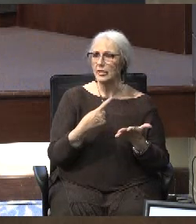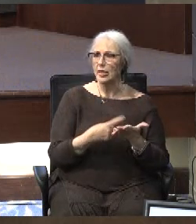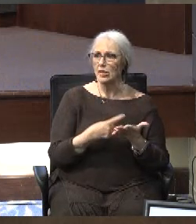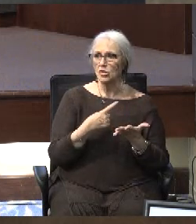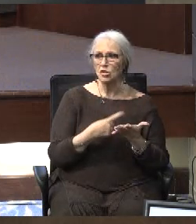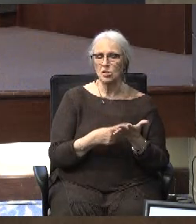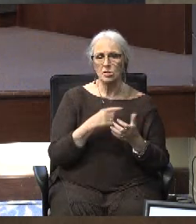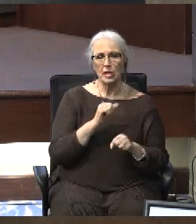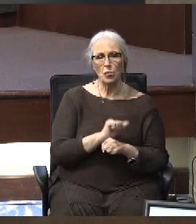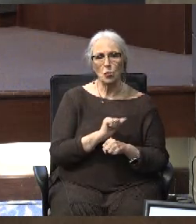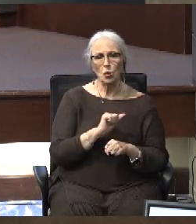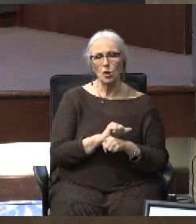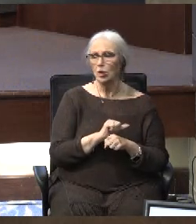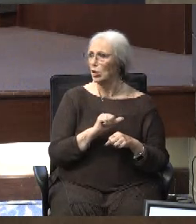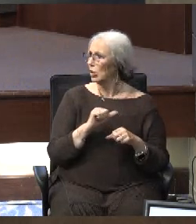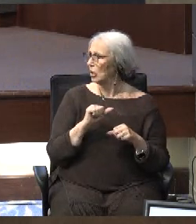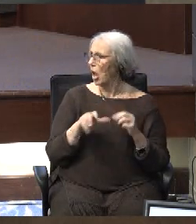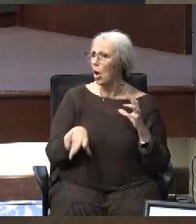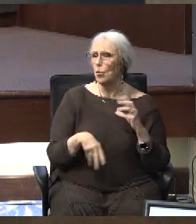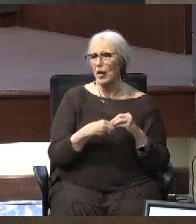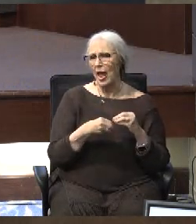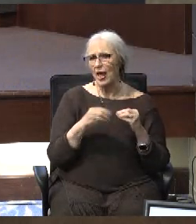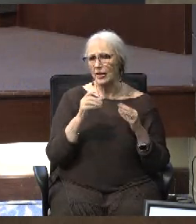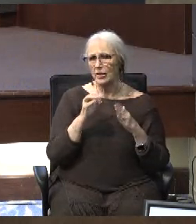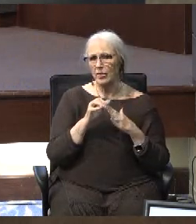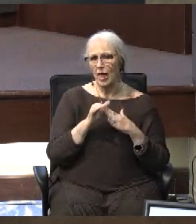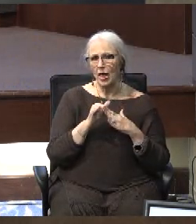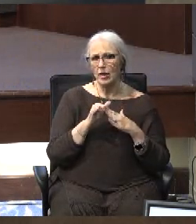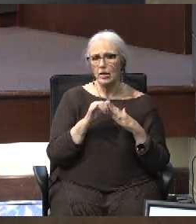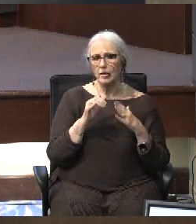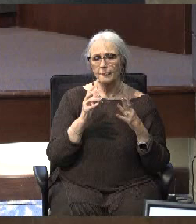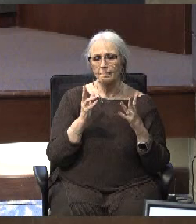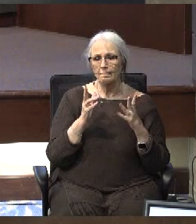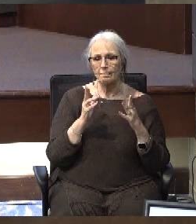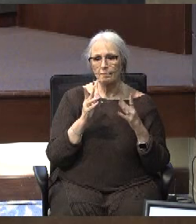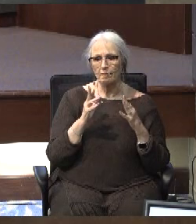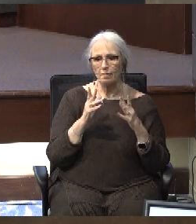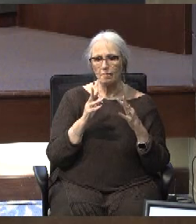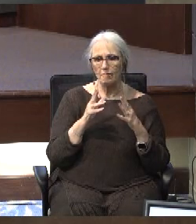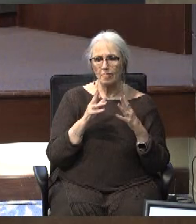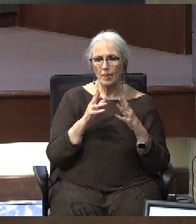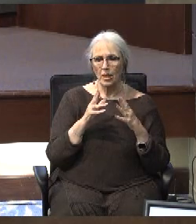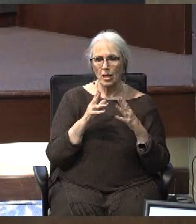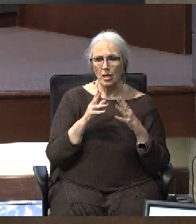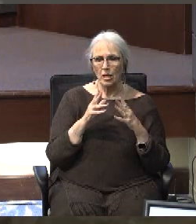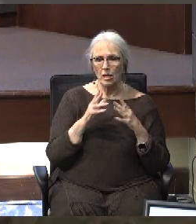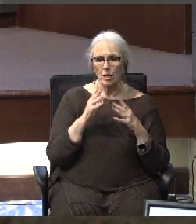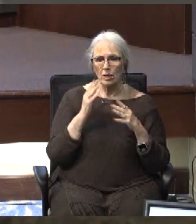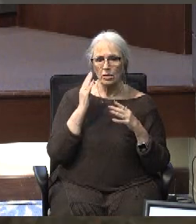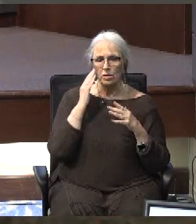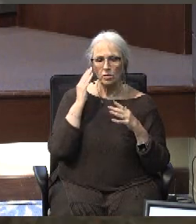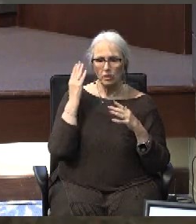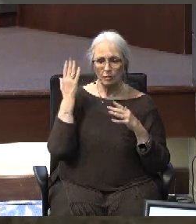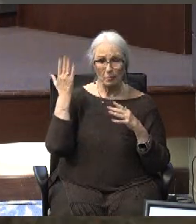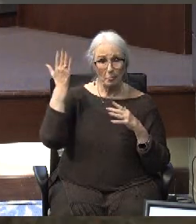board and commission. May I add a little bit to this? I know in the past, this